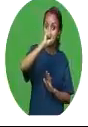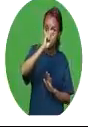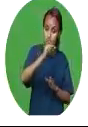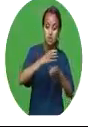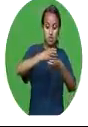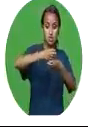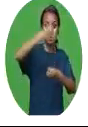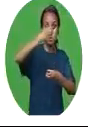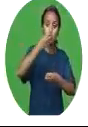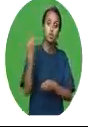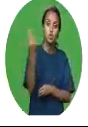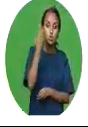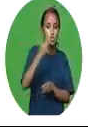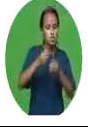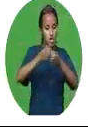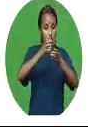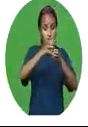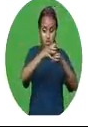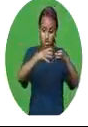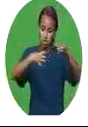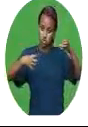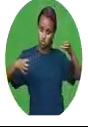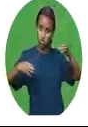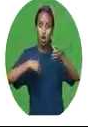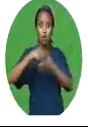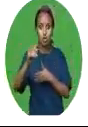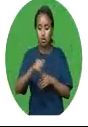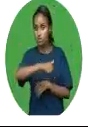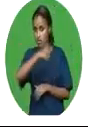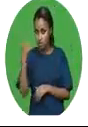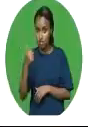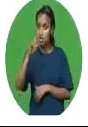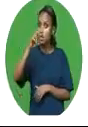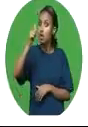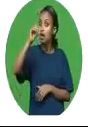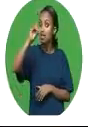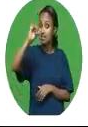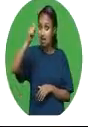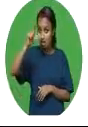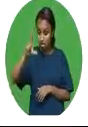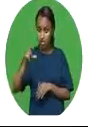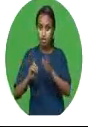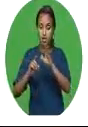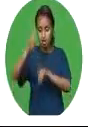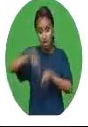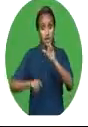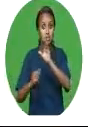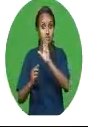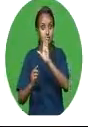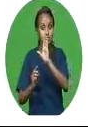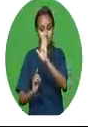cylinders using the stretch out line. On the other hand, radial line development is used to